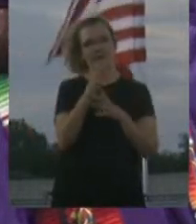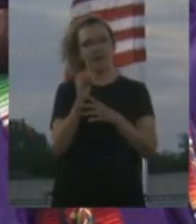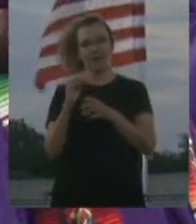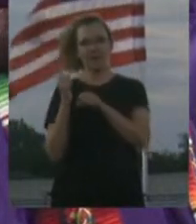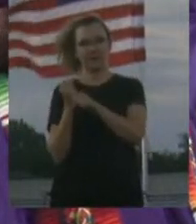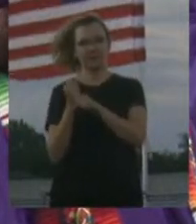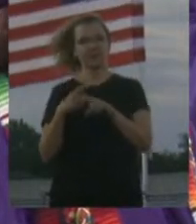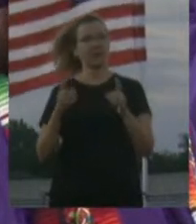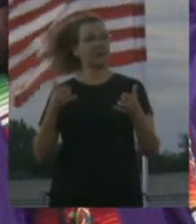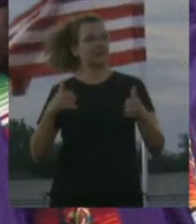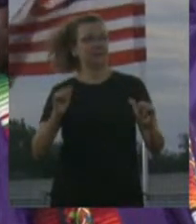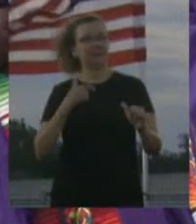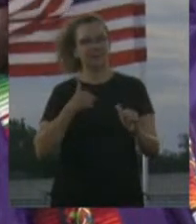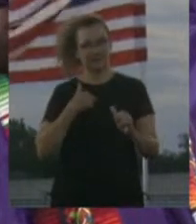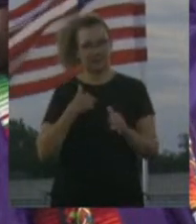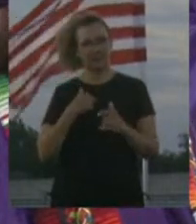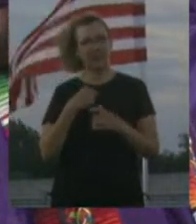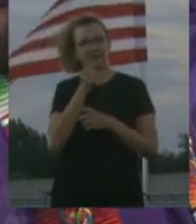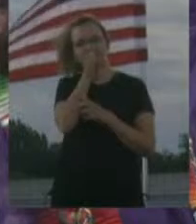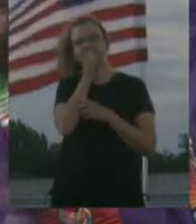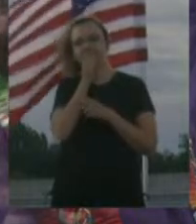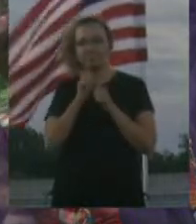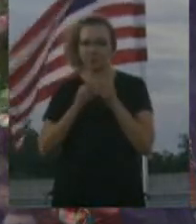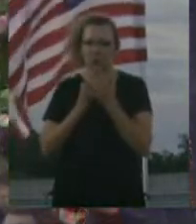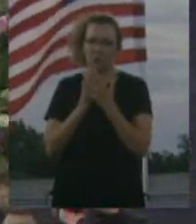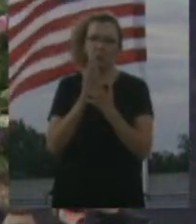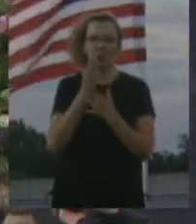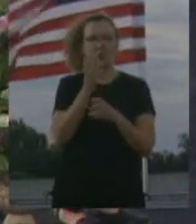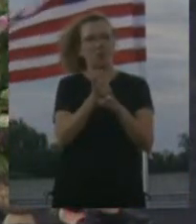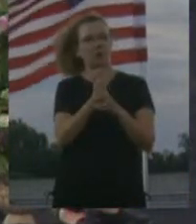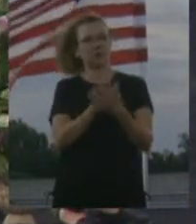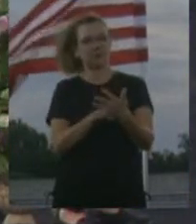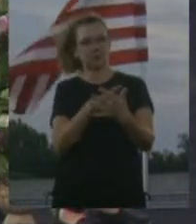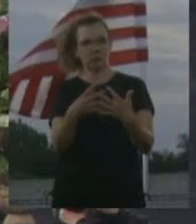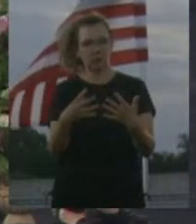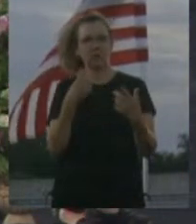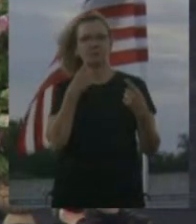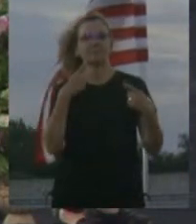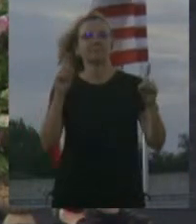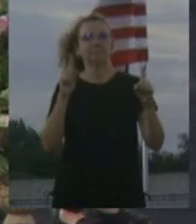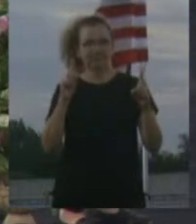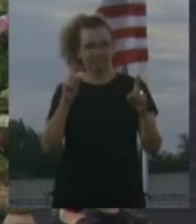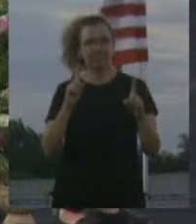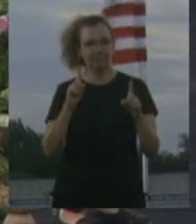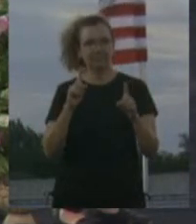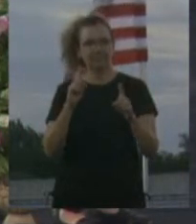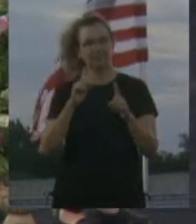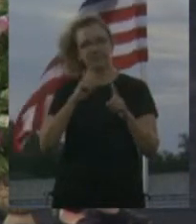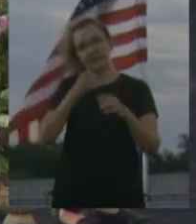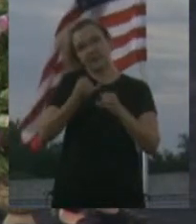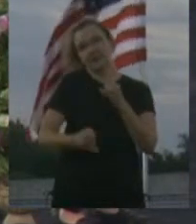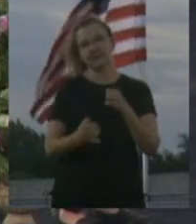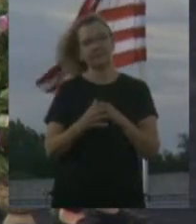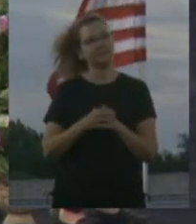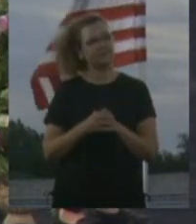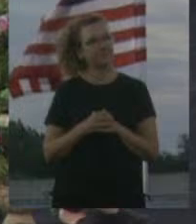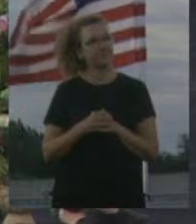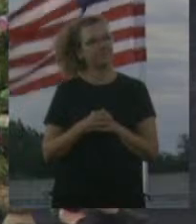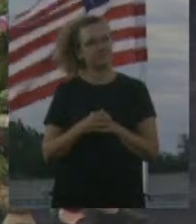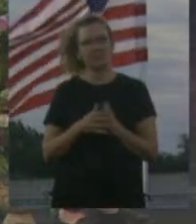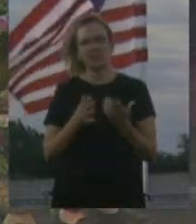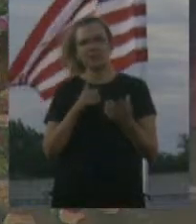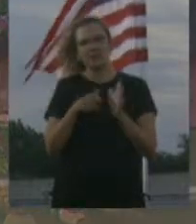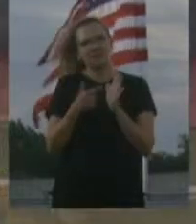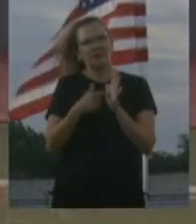Still, I managed to push through a hectic schedule and somehow remain successful through it all. It was hard to stay